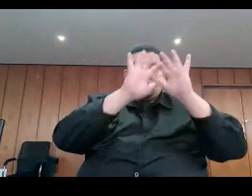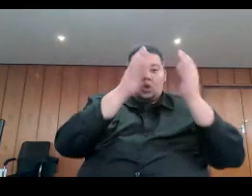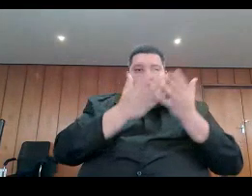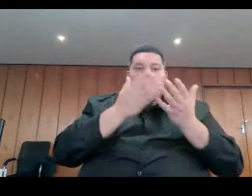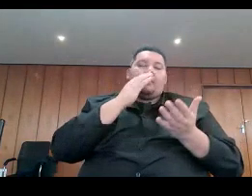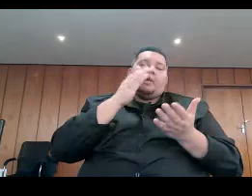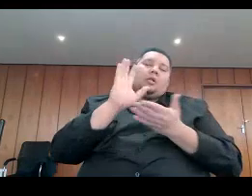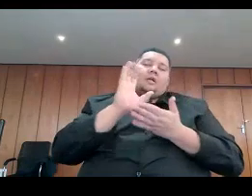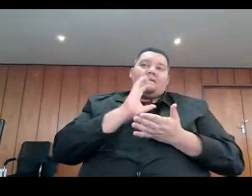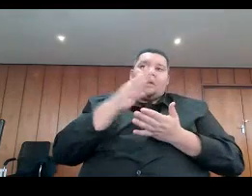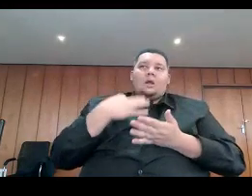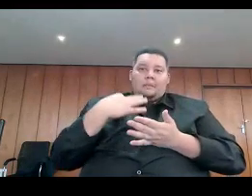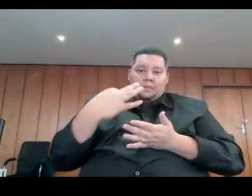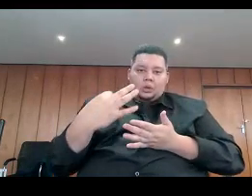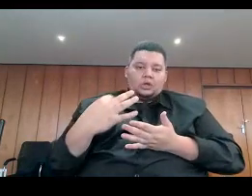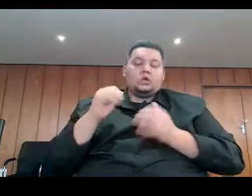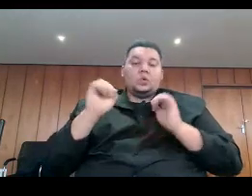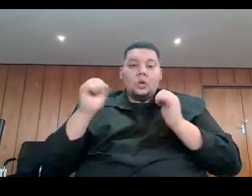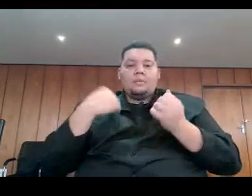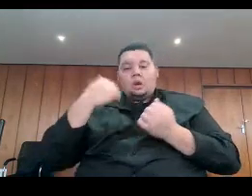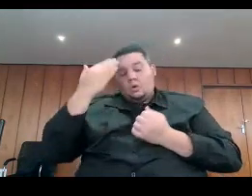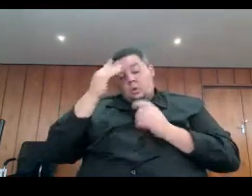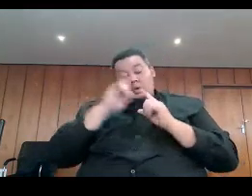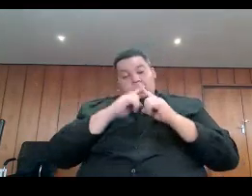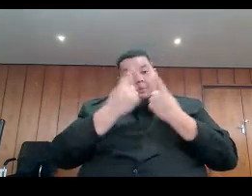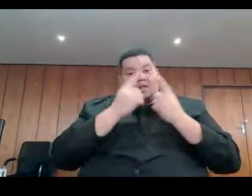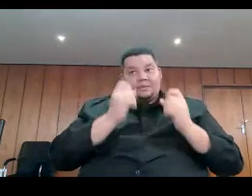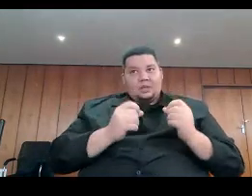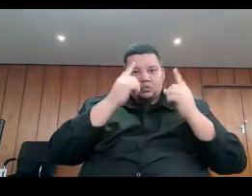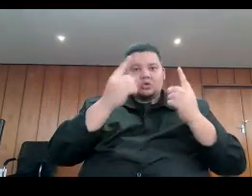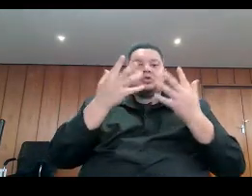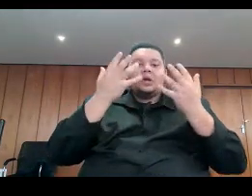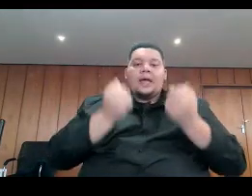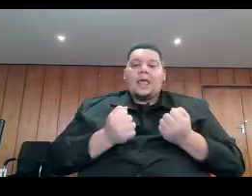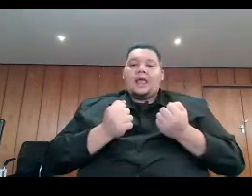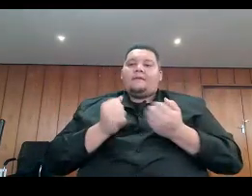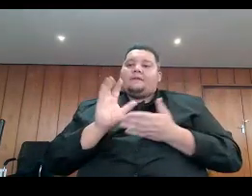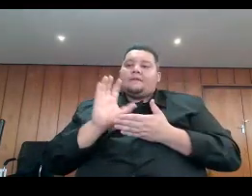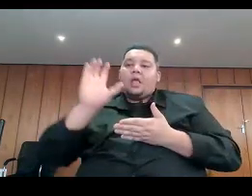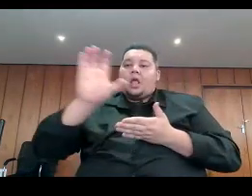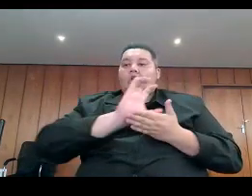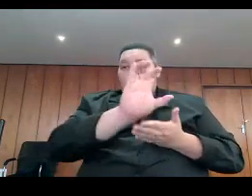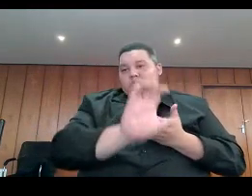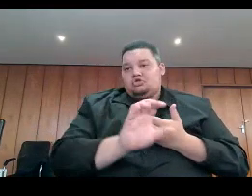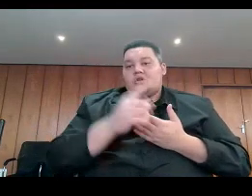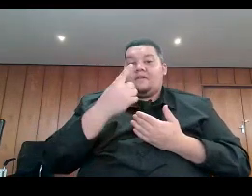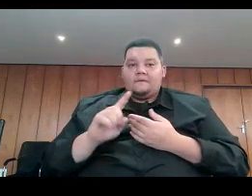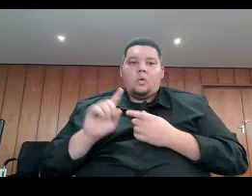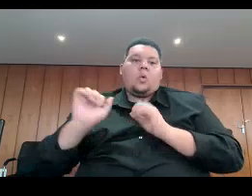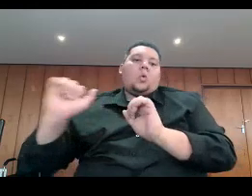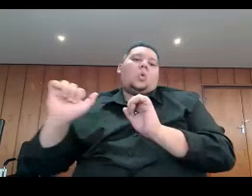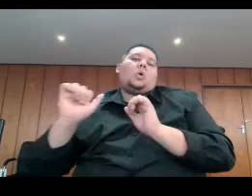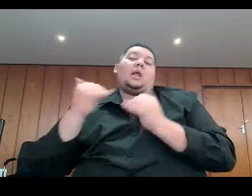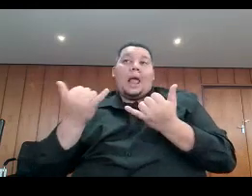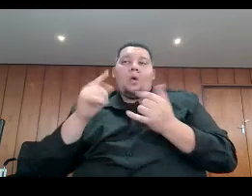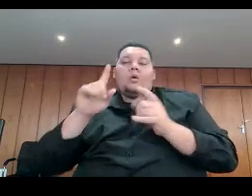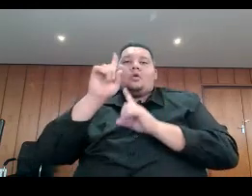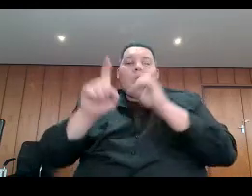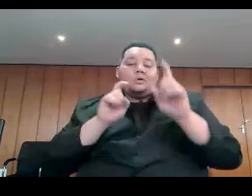Fund application. So I do know that the Department of Education has allocations for BTS. Now it's a question